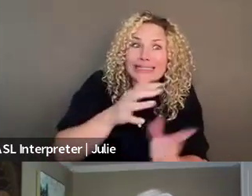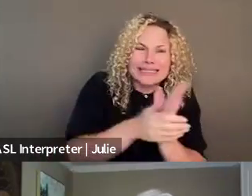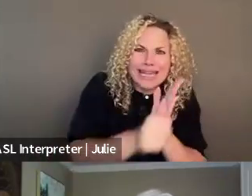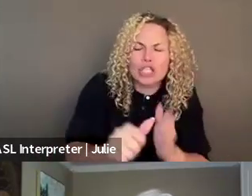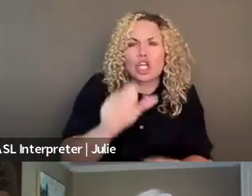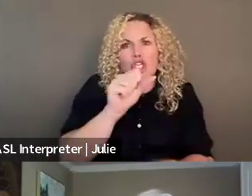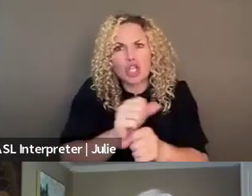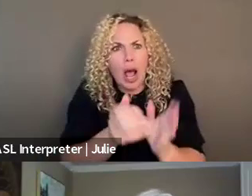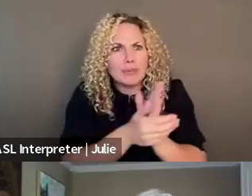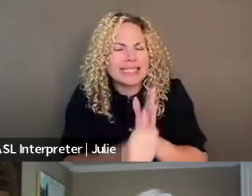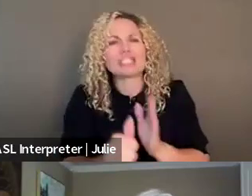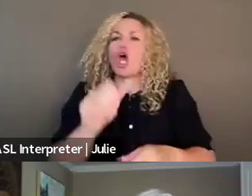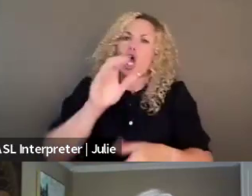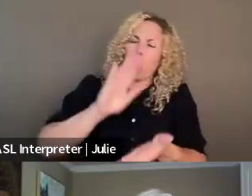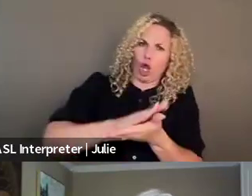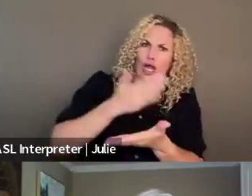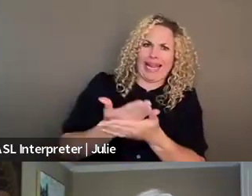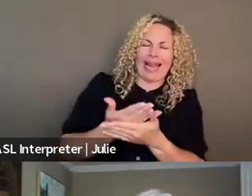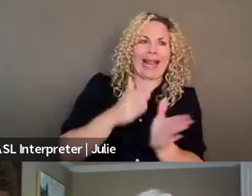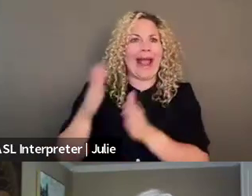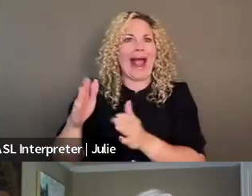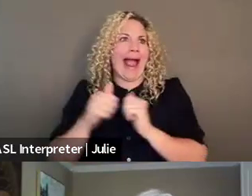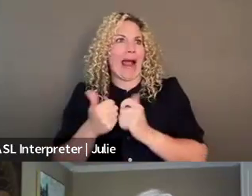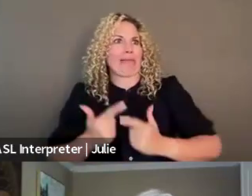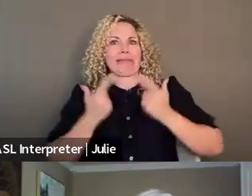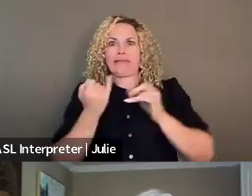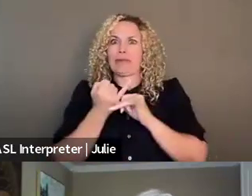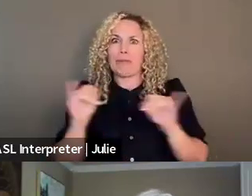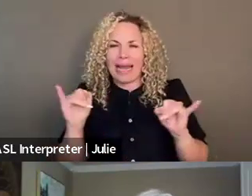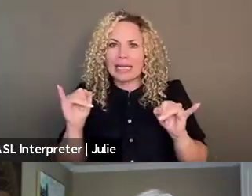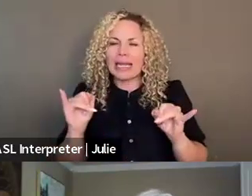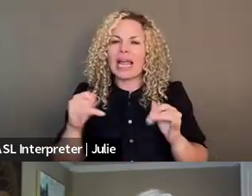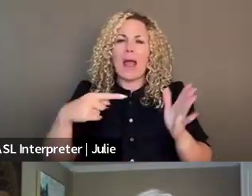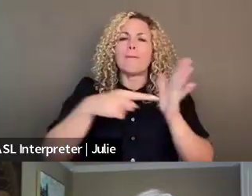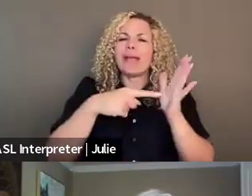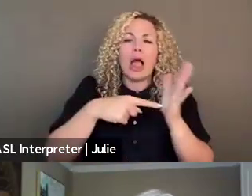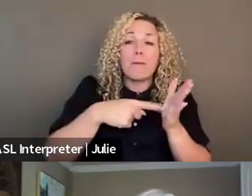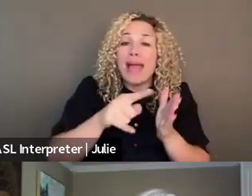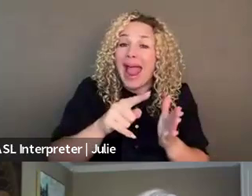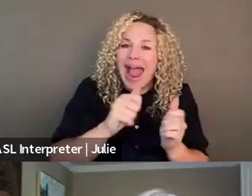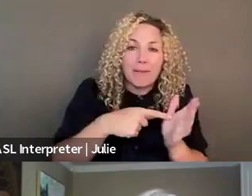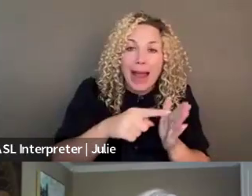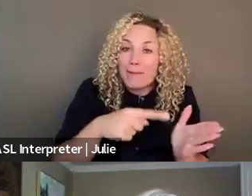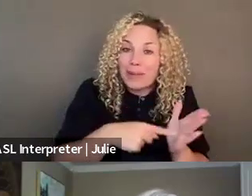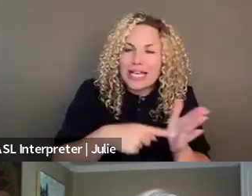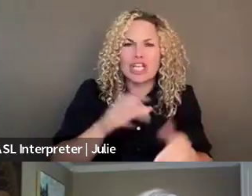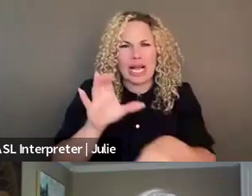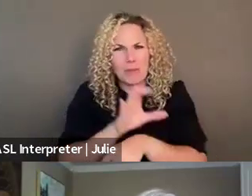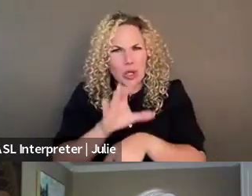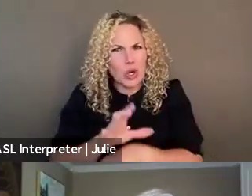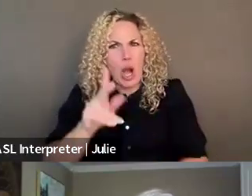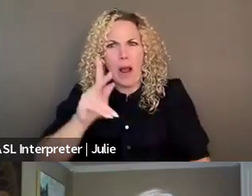skills, cooking, how to live independently, bill paying, computers,